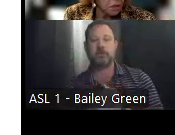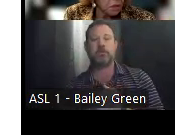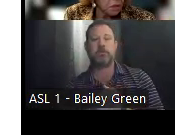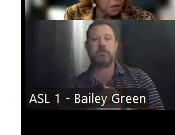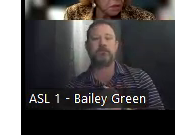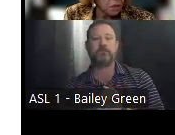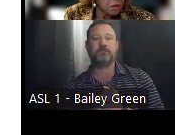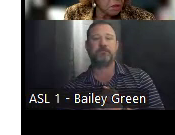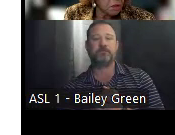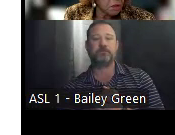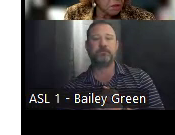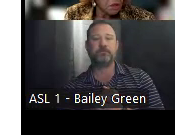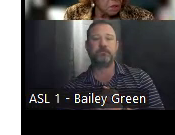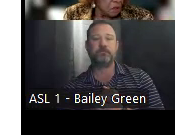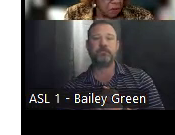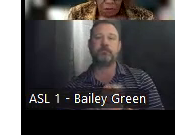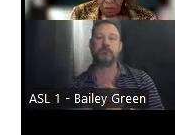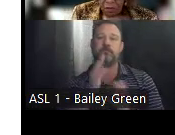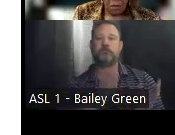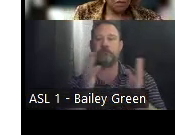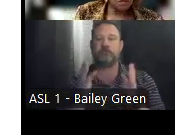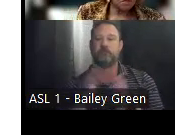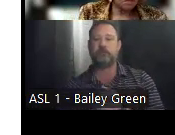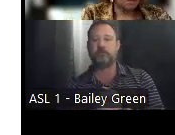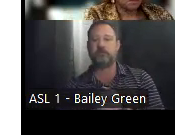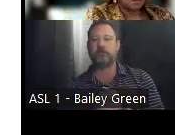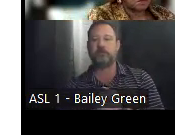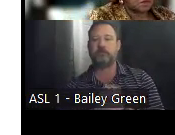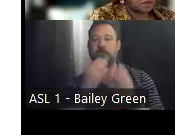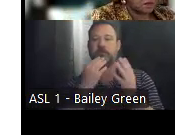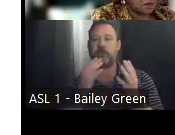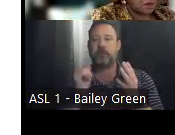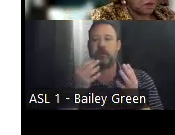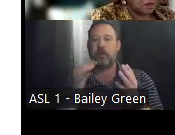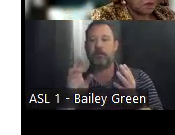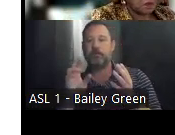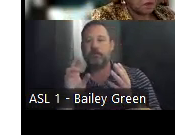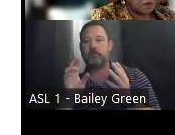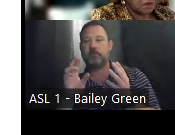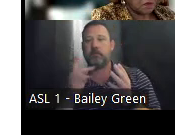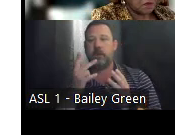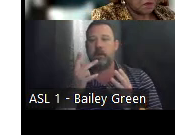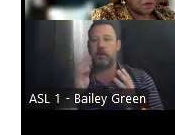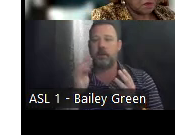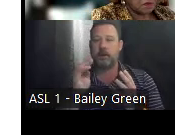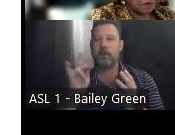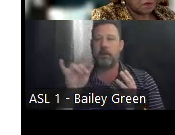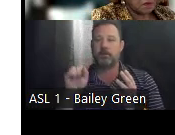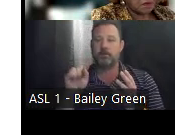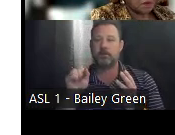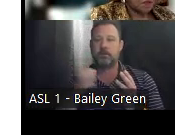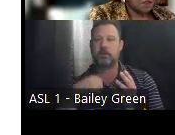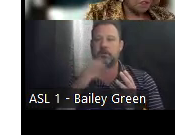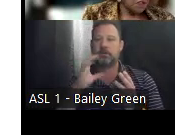level. So I'm going to stop there and turn over to Kim. Thank you, Hagar. My name is Kim Mills. I'm